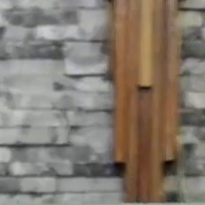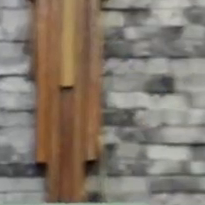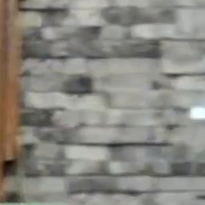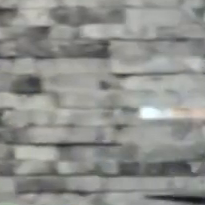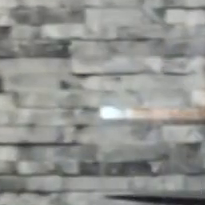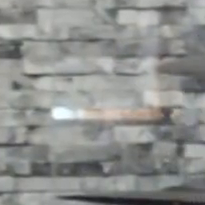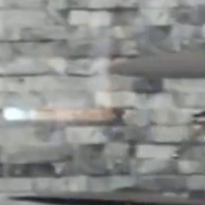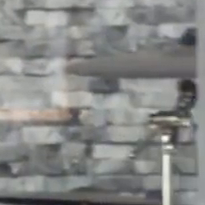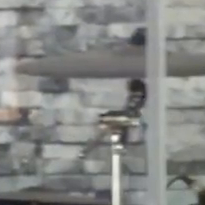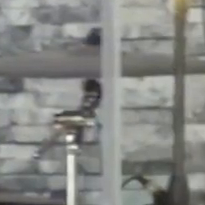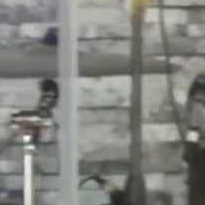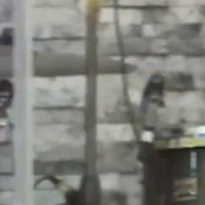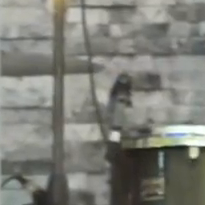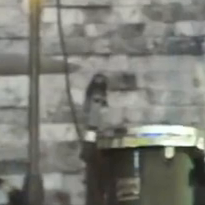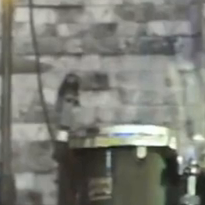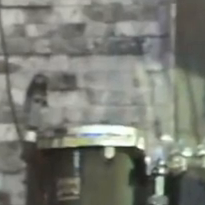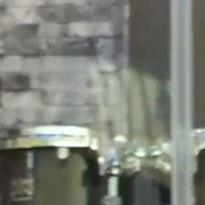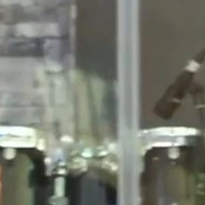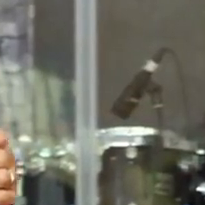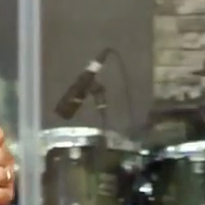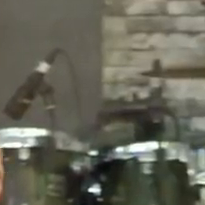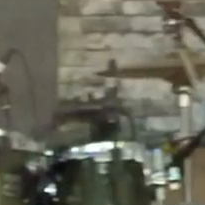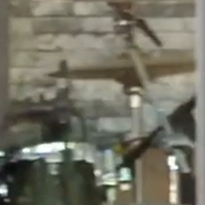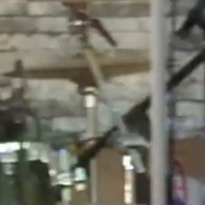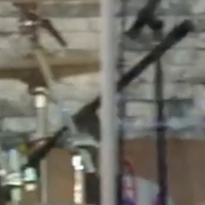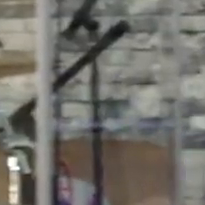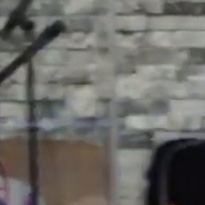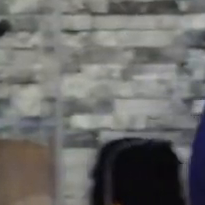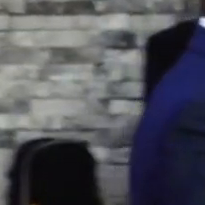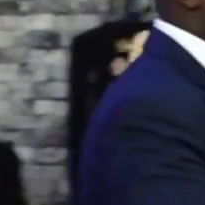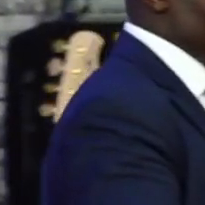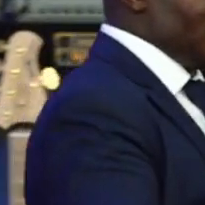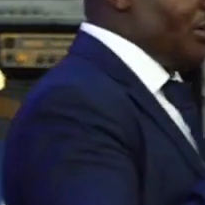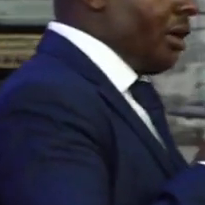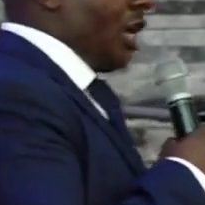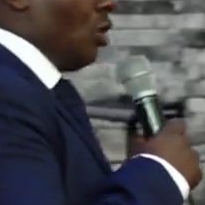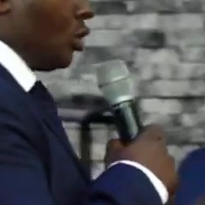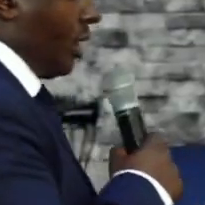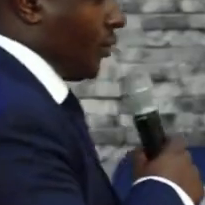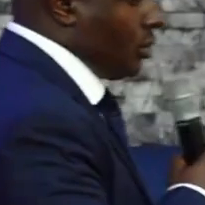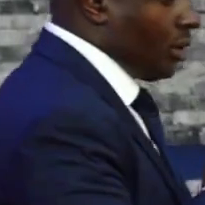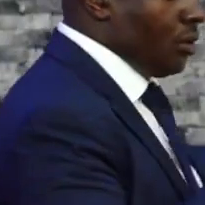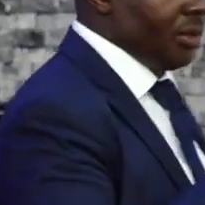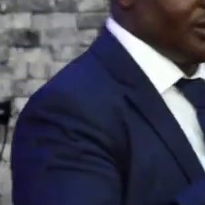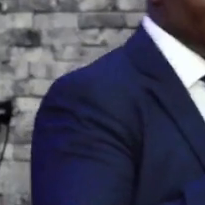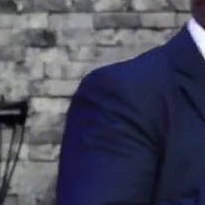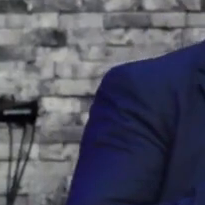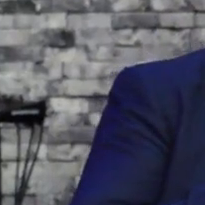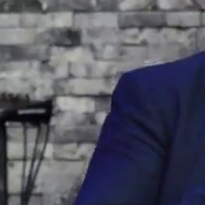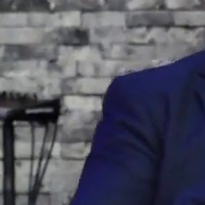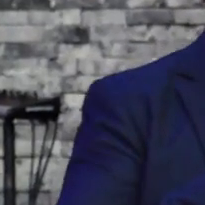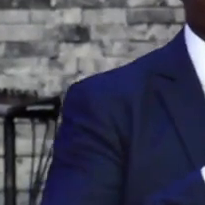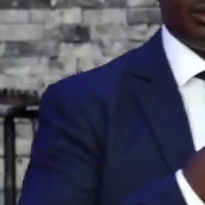yake. But if you're here in this room, na kama uwapo katika jengo hili, and you are not a tither, na wewe hautoi fungu la kumi,